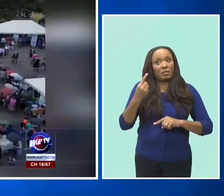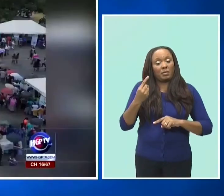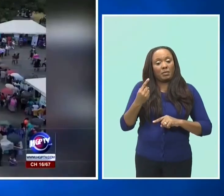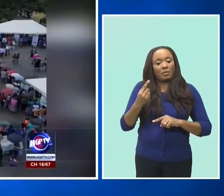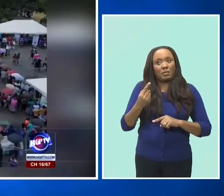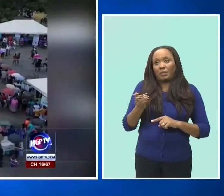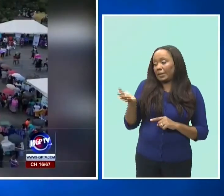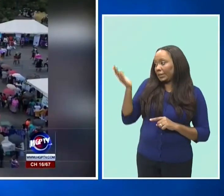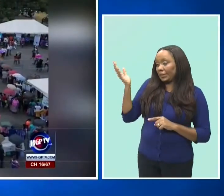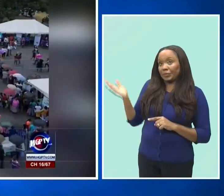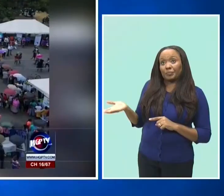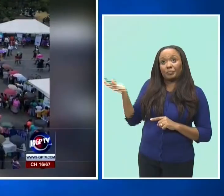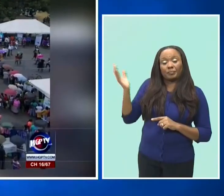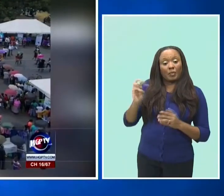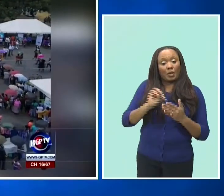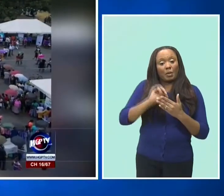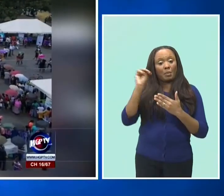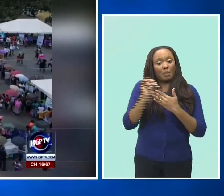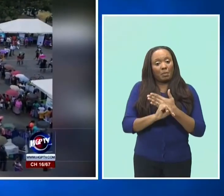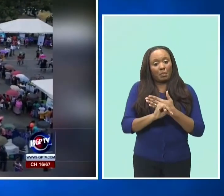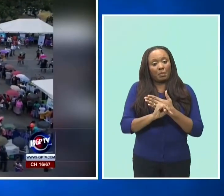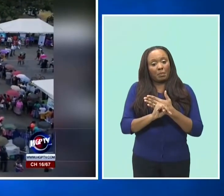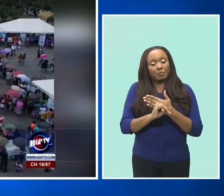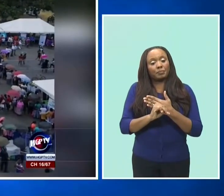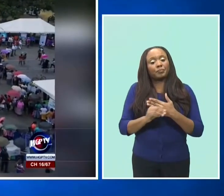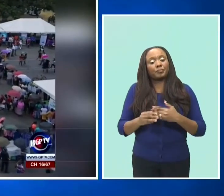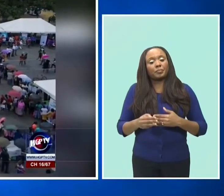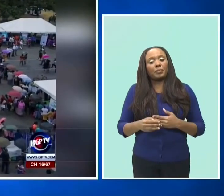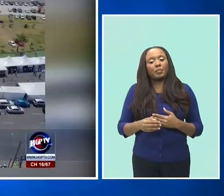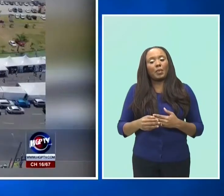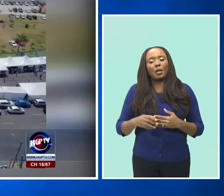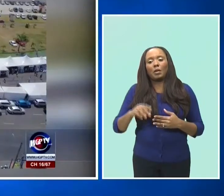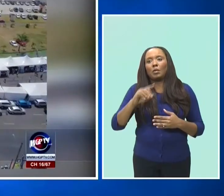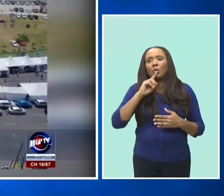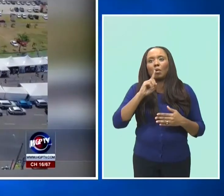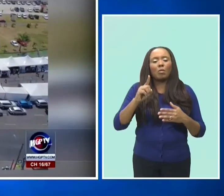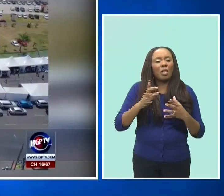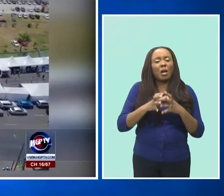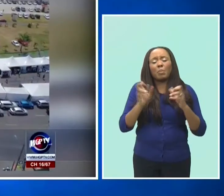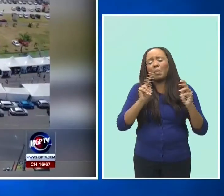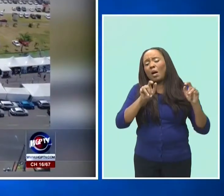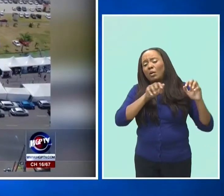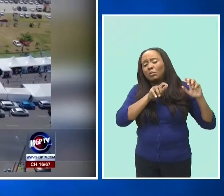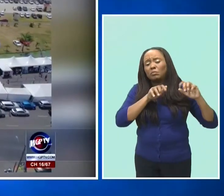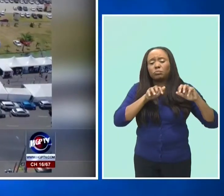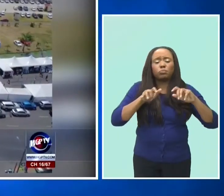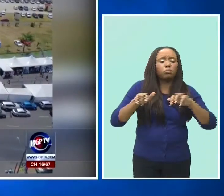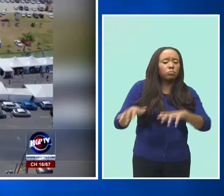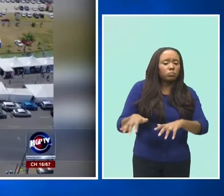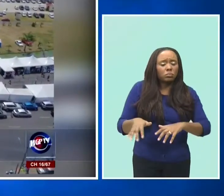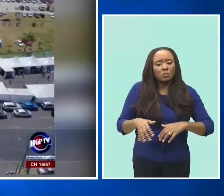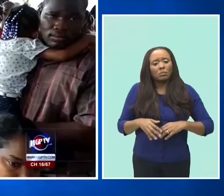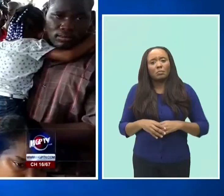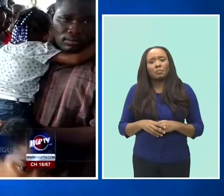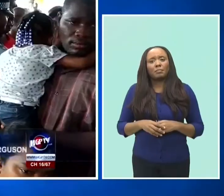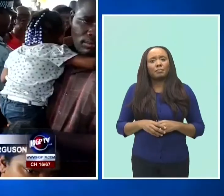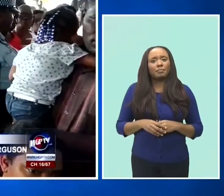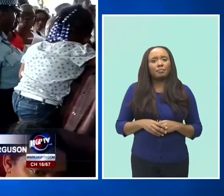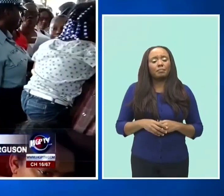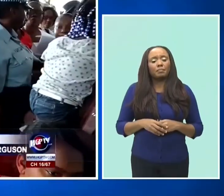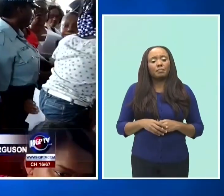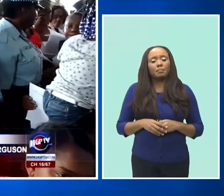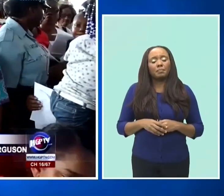of the Revolution on March 27, received an overwhelming turnout from persons residing in Region 4.